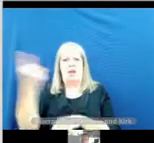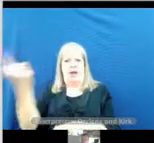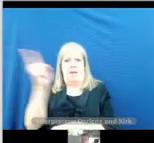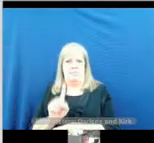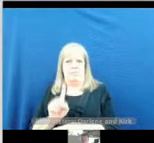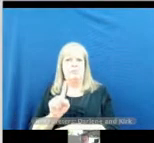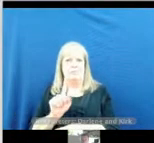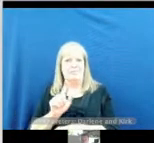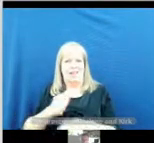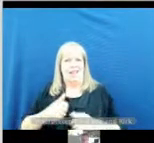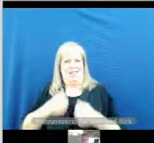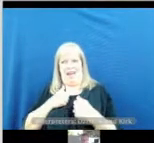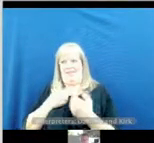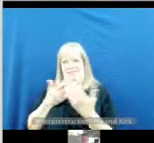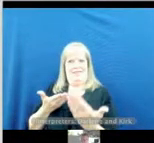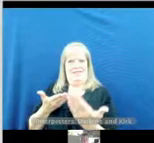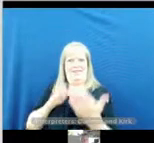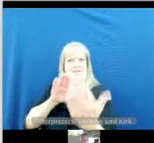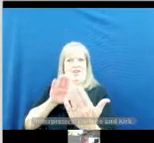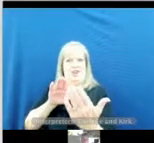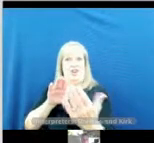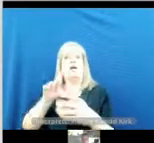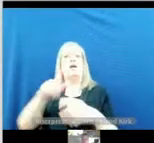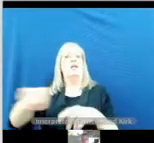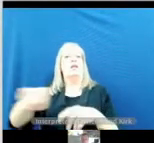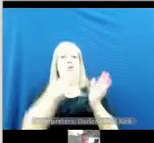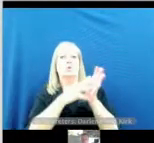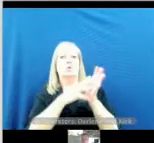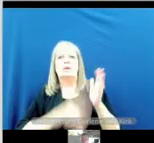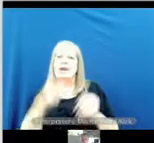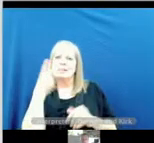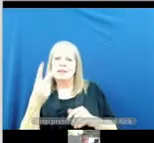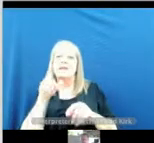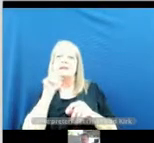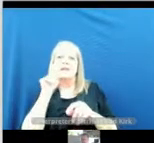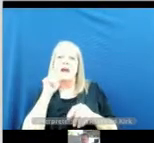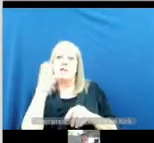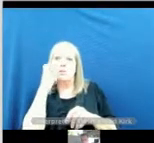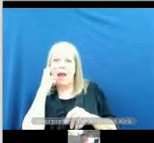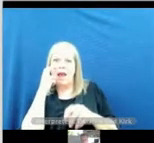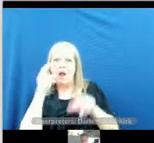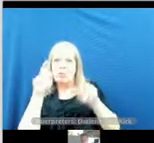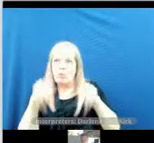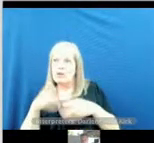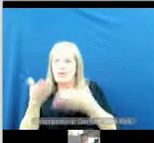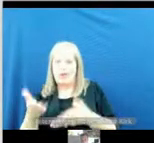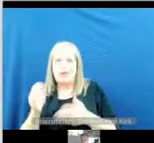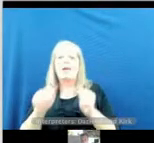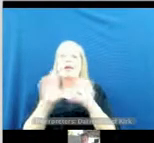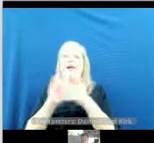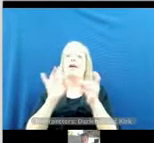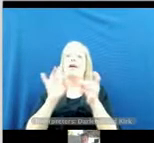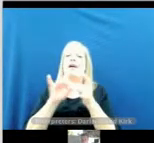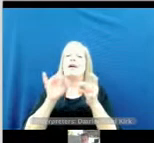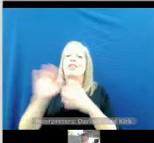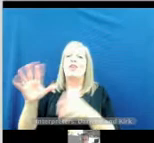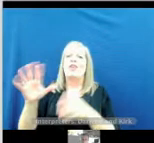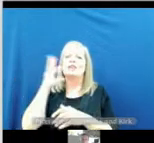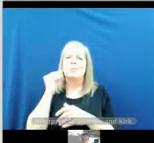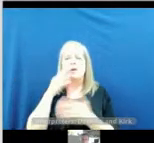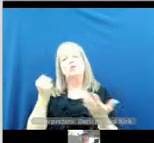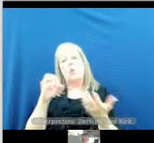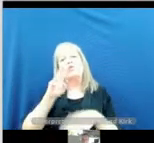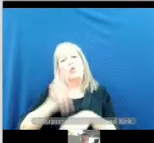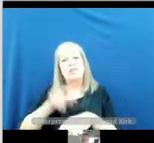give you direct perspective from their life experience. So live in-class presenters, of course, are always the best.